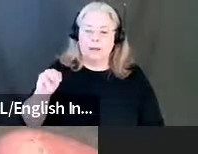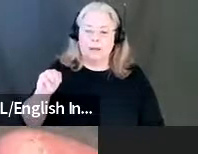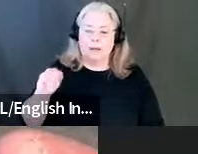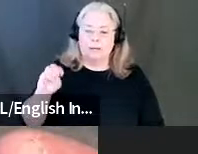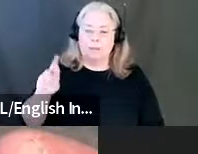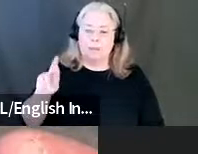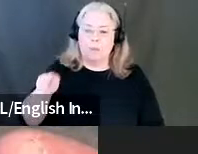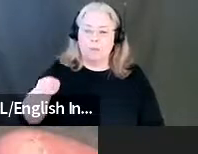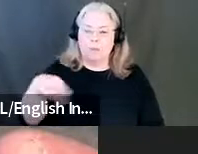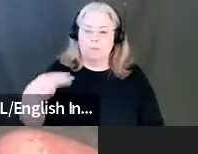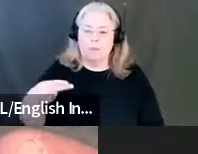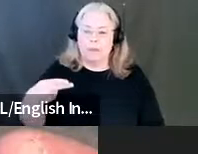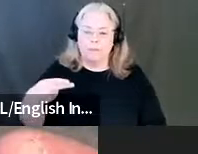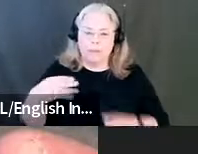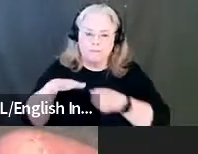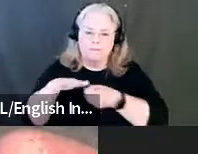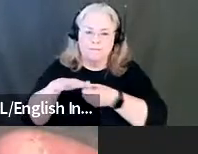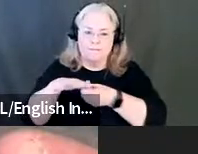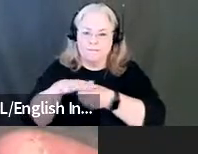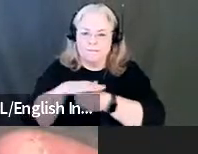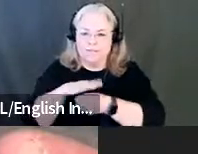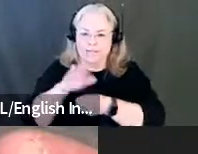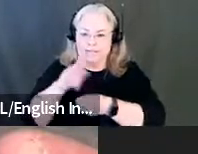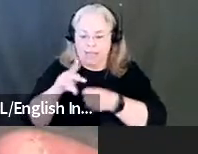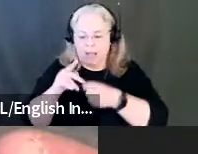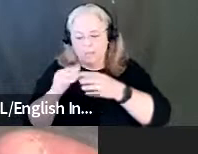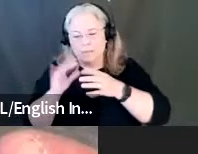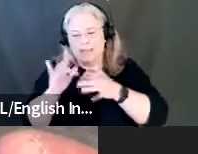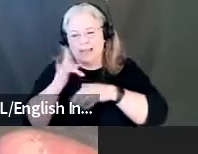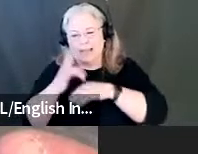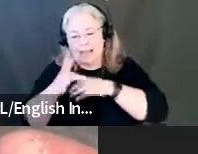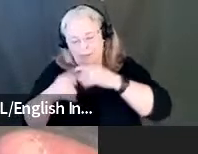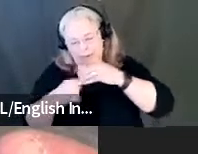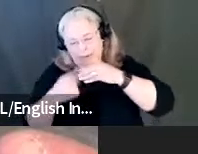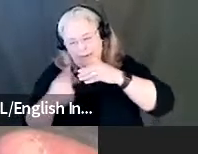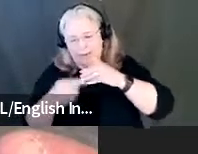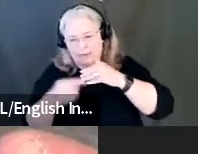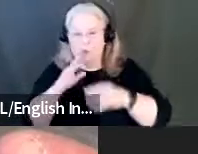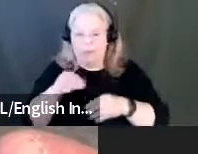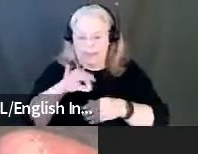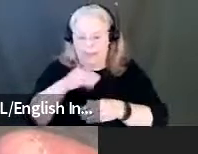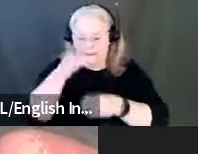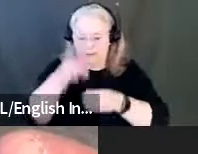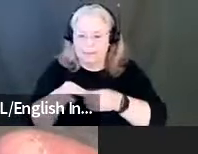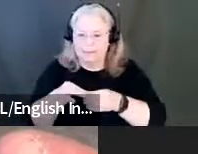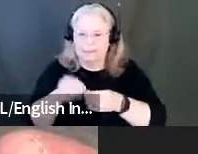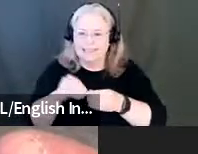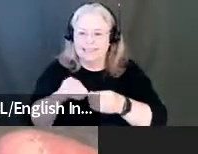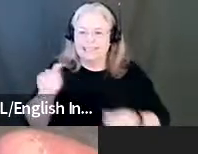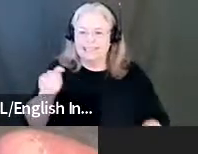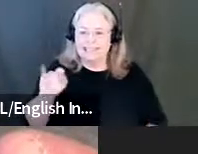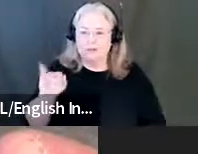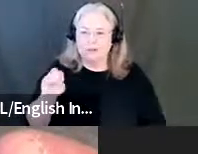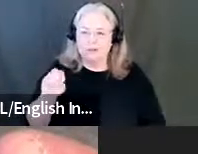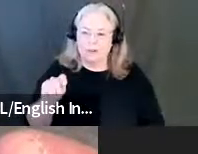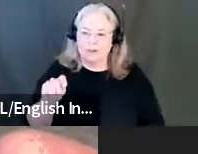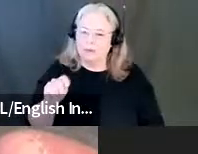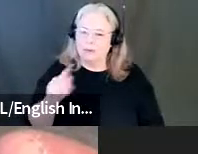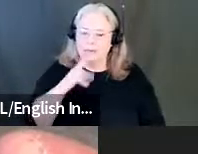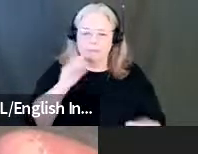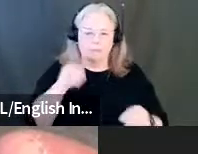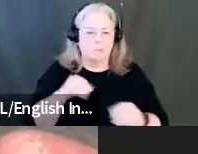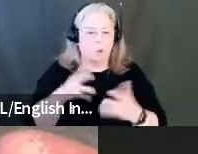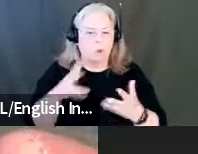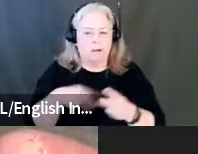with that so that I could get that to slide into my T-joint. So you can put all sorts